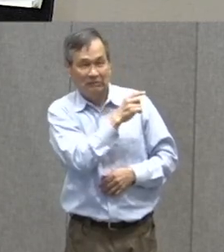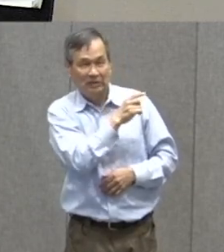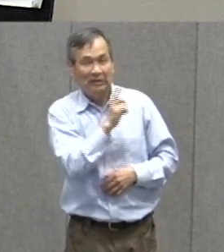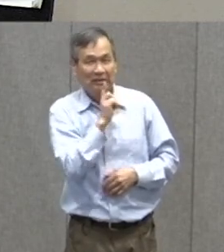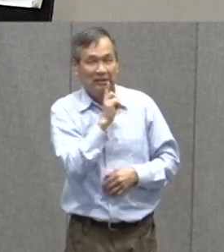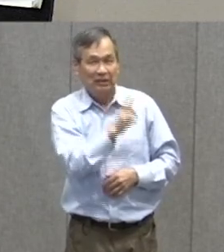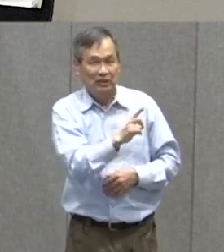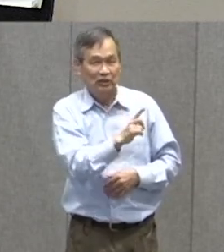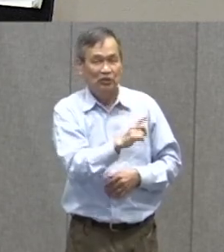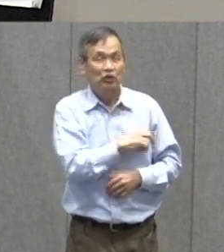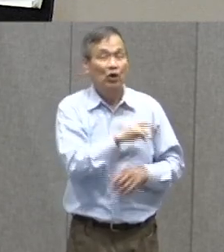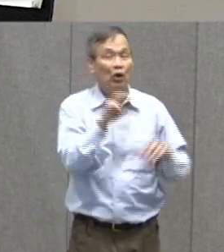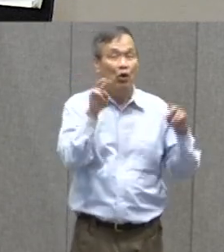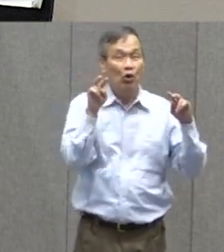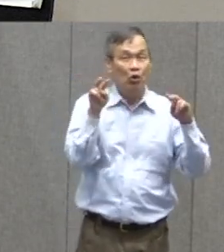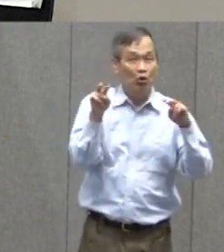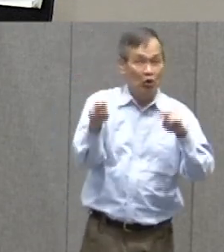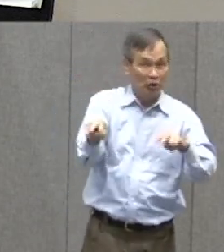looking